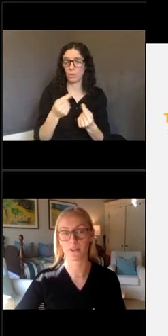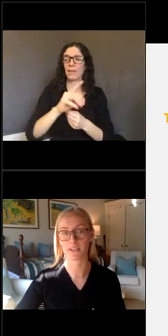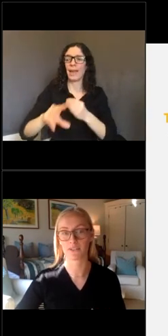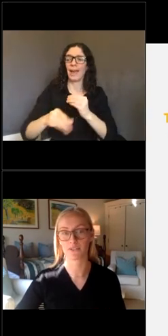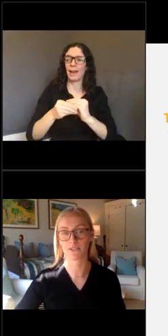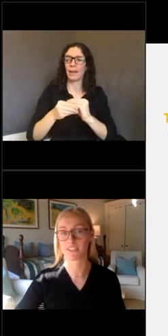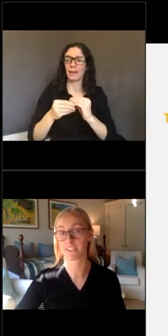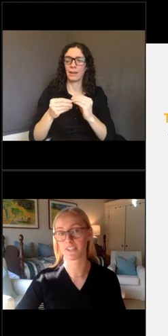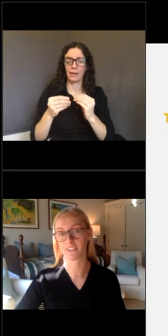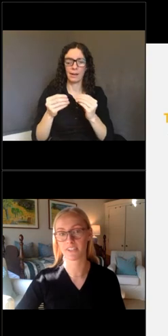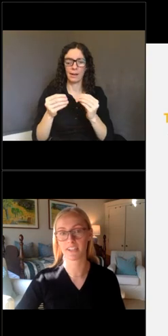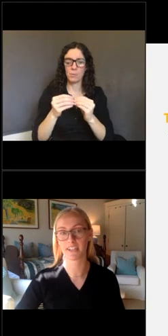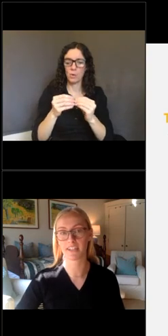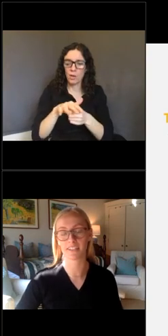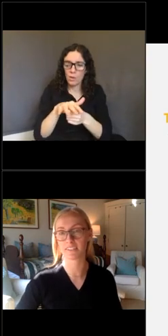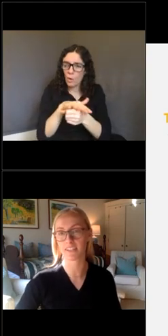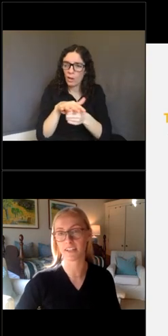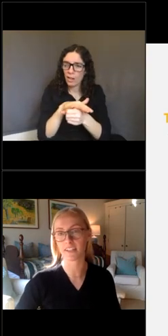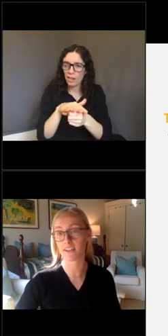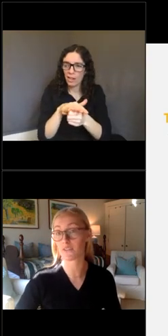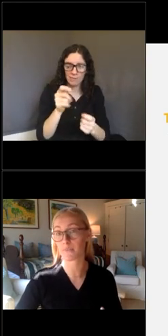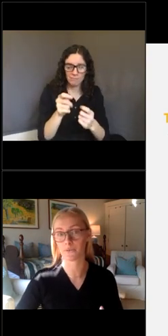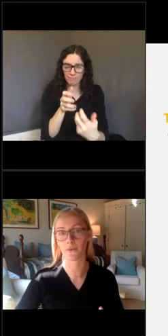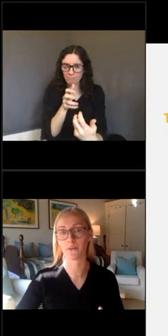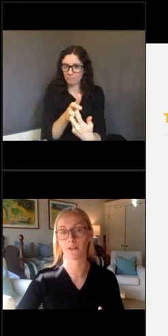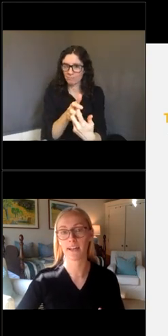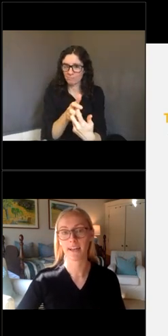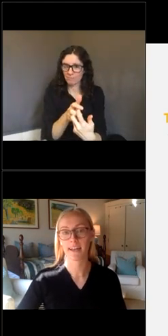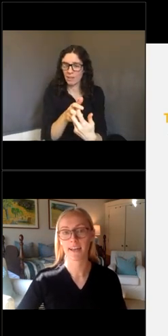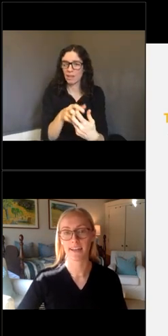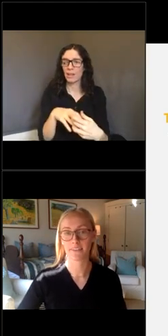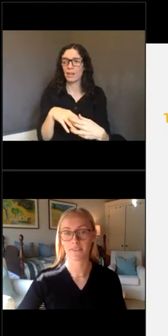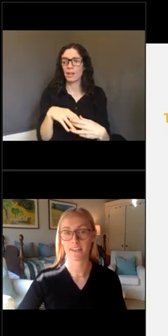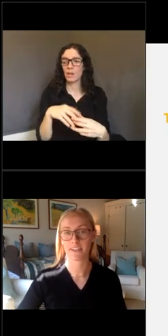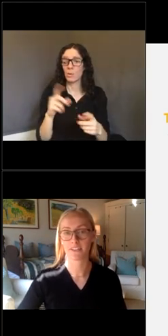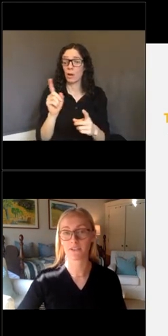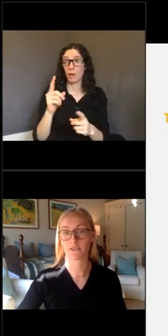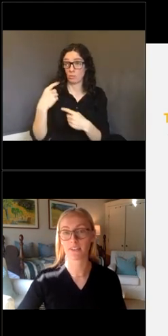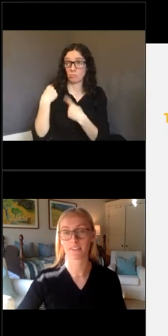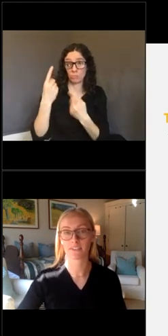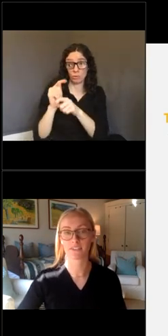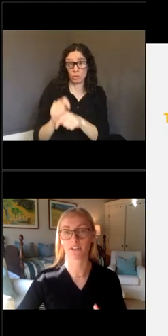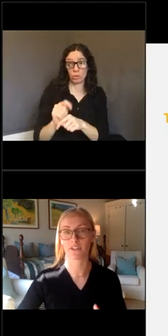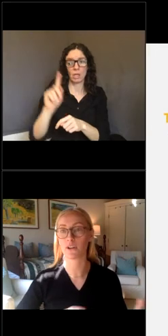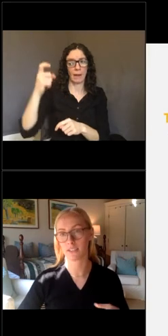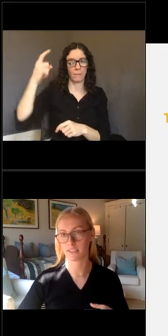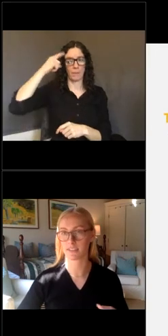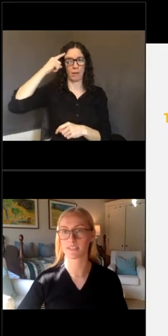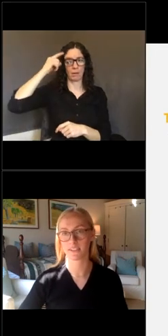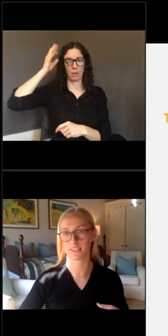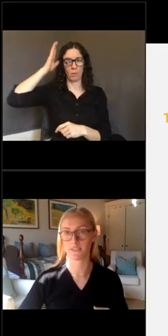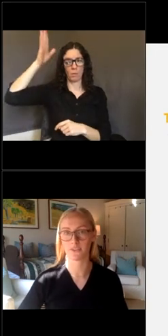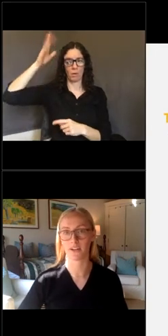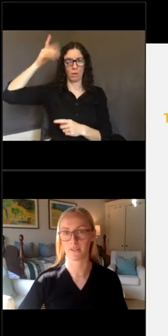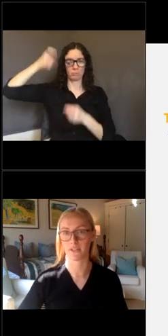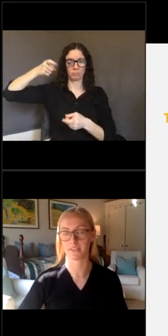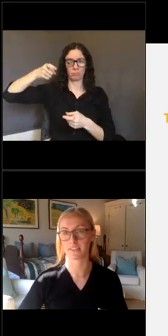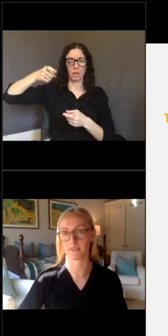to what traditionally is a government role, and they can do this across